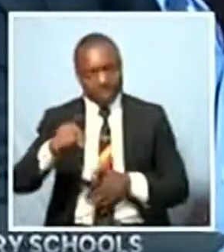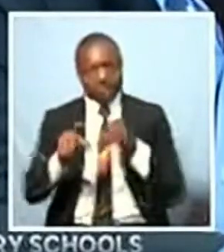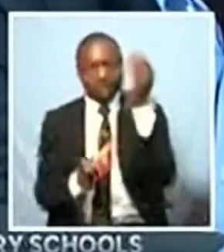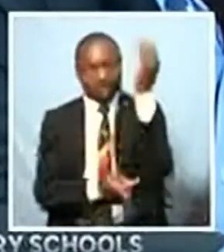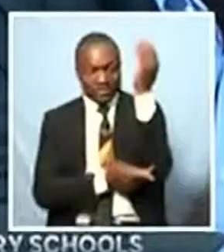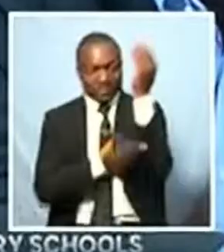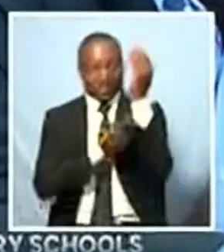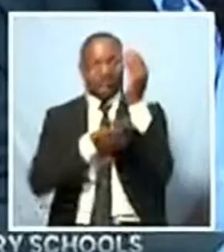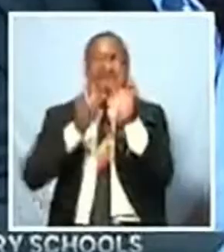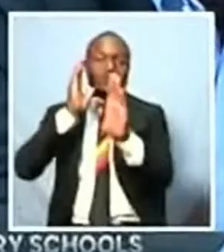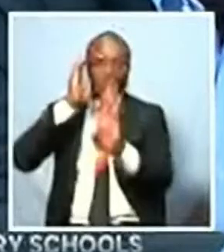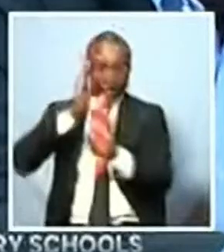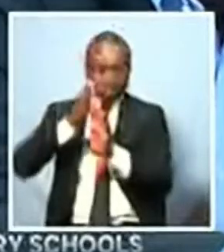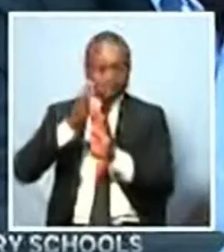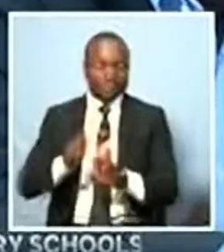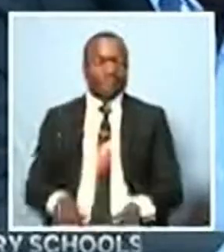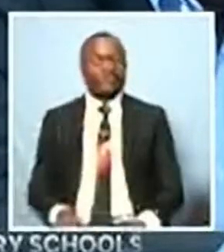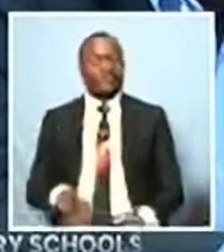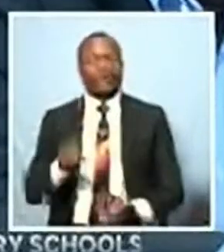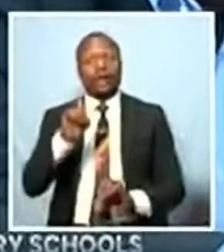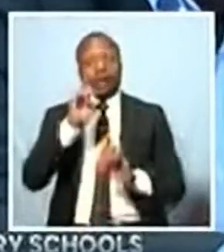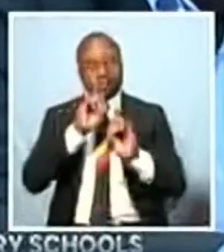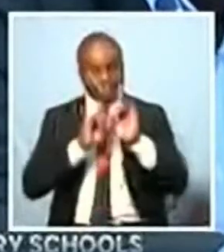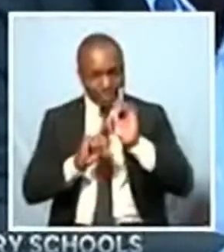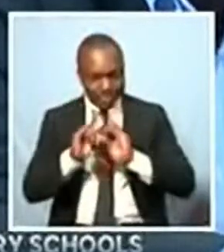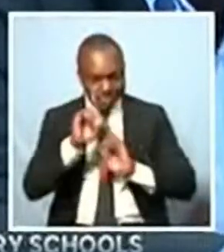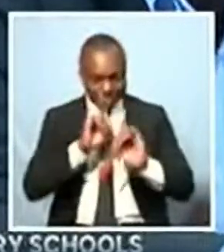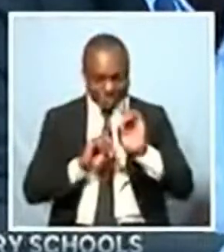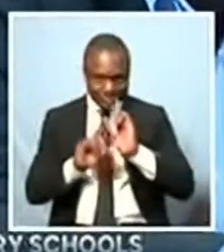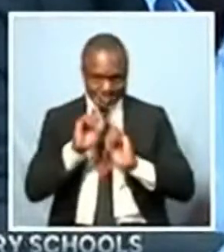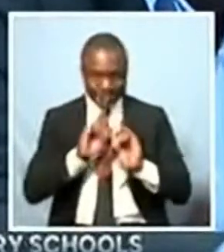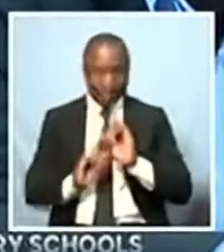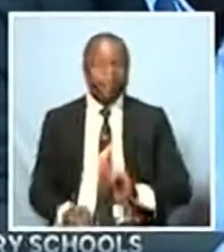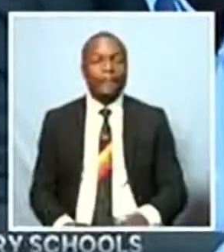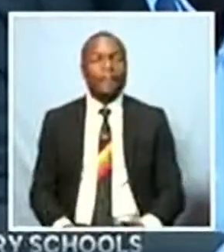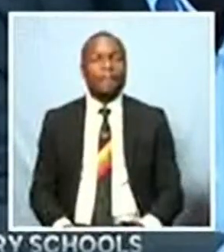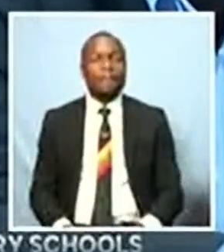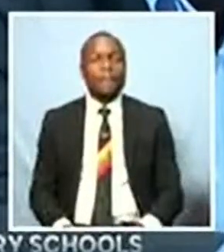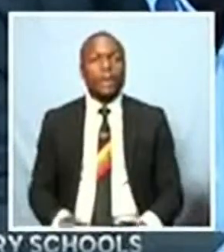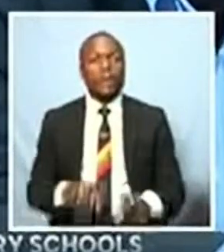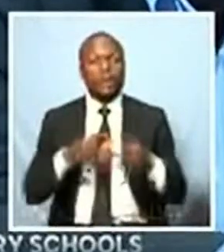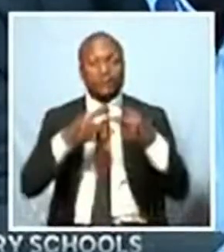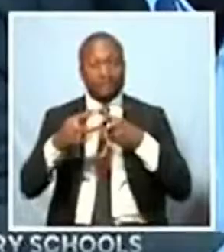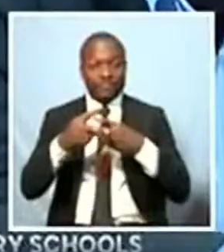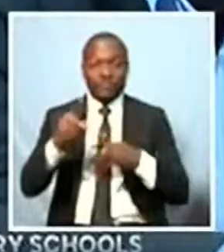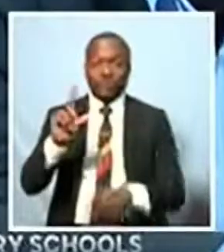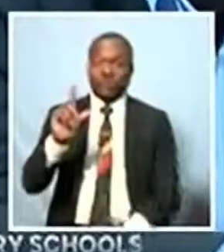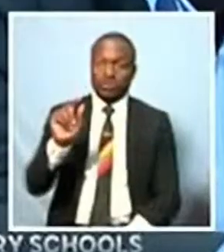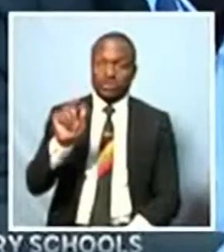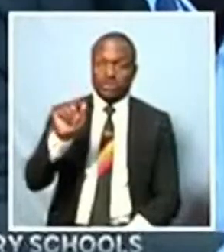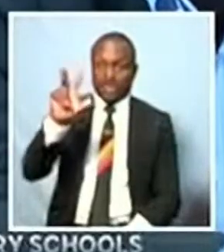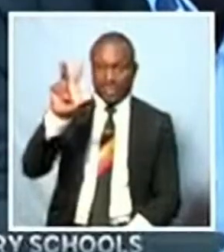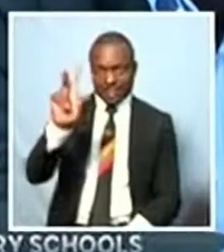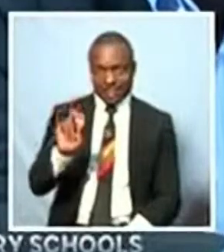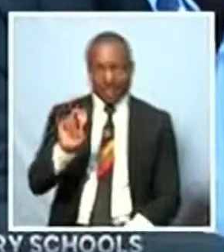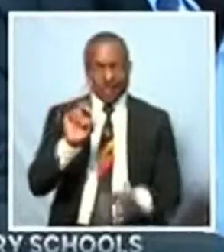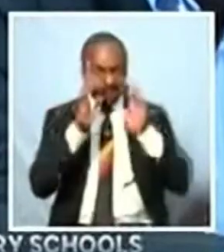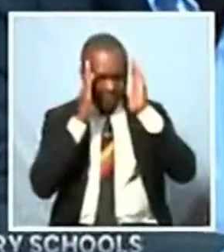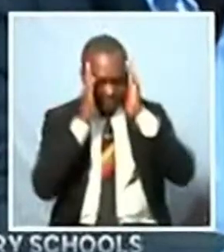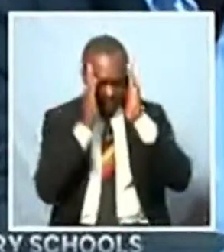Goals. Our discussion also is stemming out of the Vision 2030. This is where we are